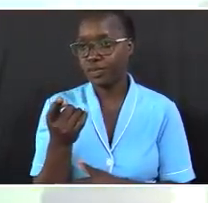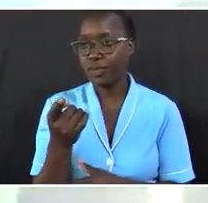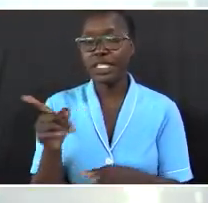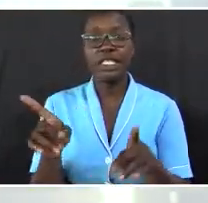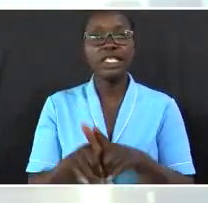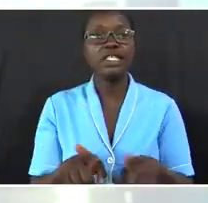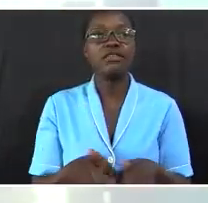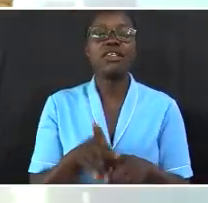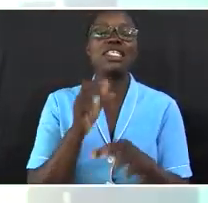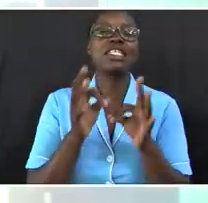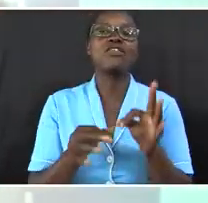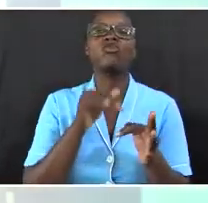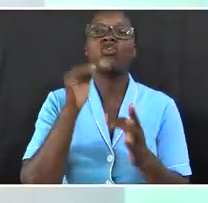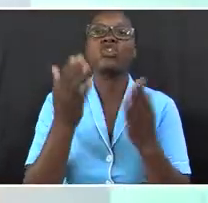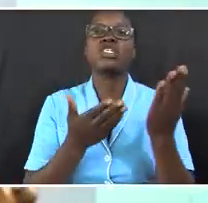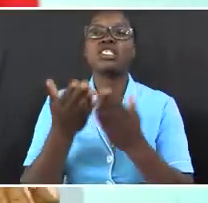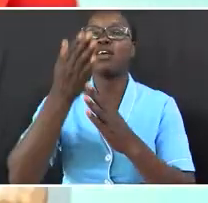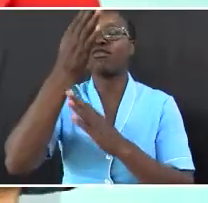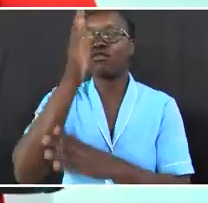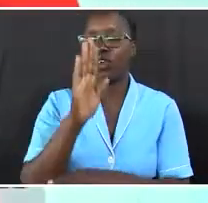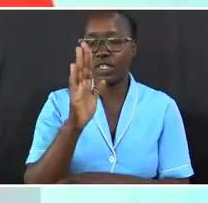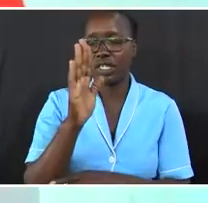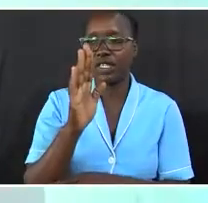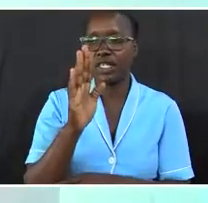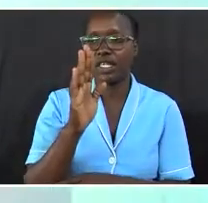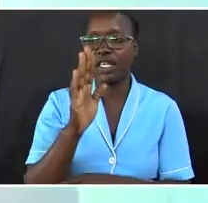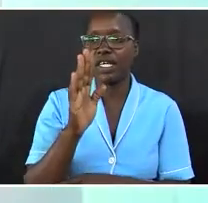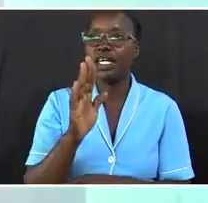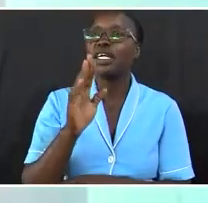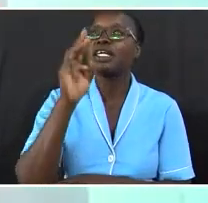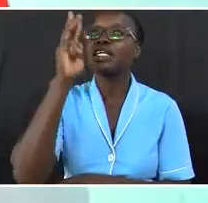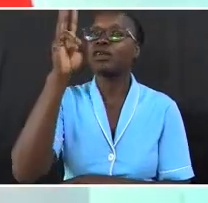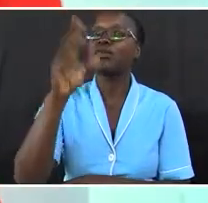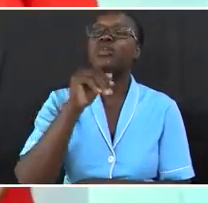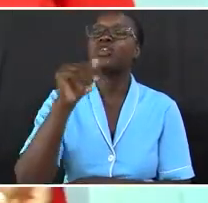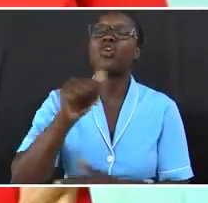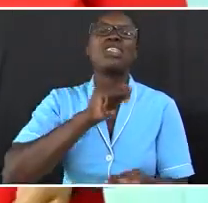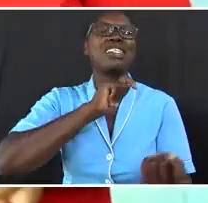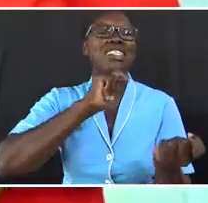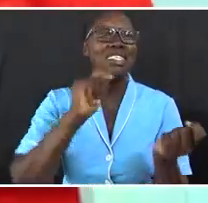Even if we don't serve God, he will not change.